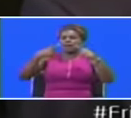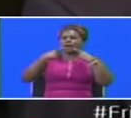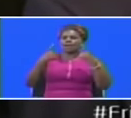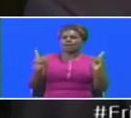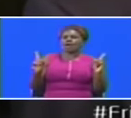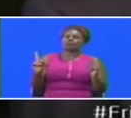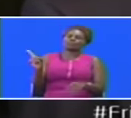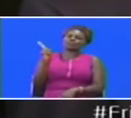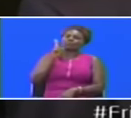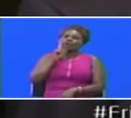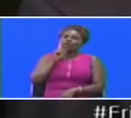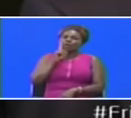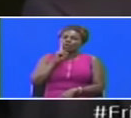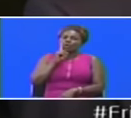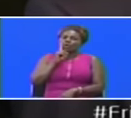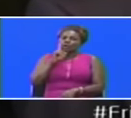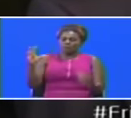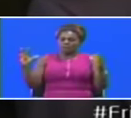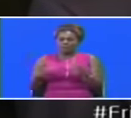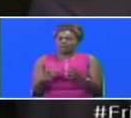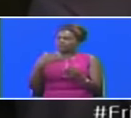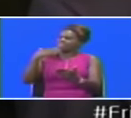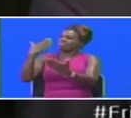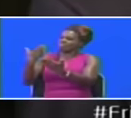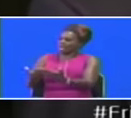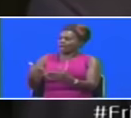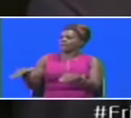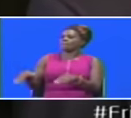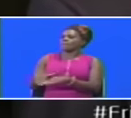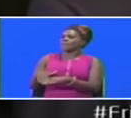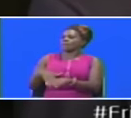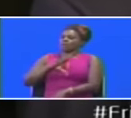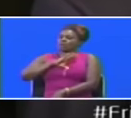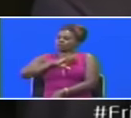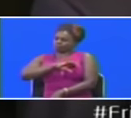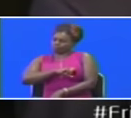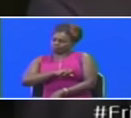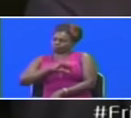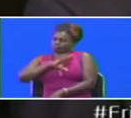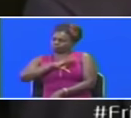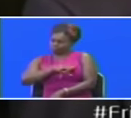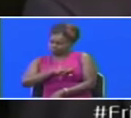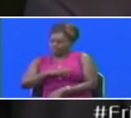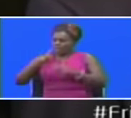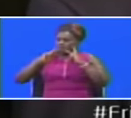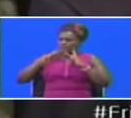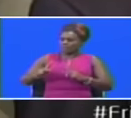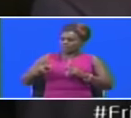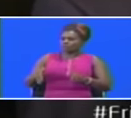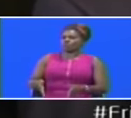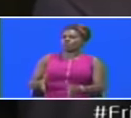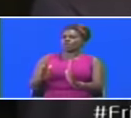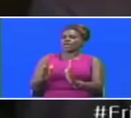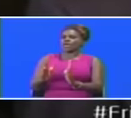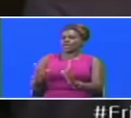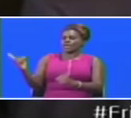in the course of tomorrow. The party would like to thank its members for their patience and acting in a peaceful manner